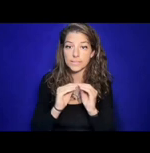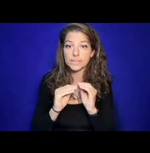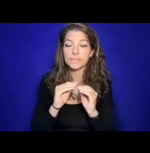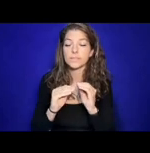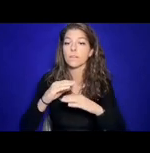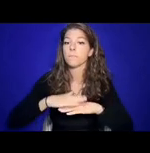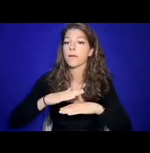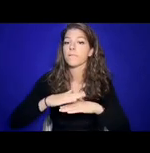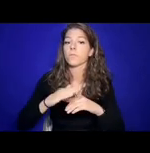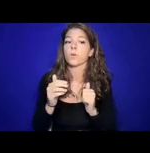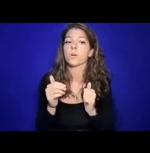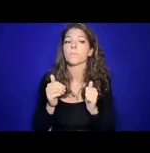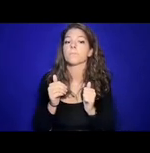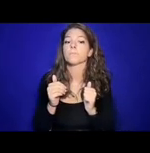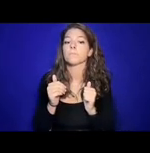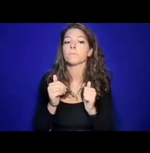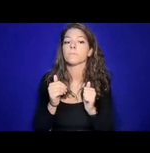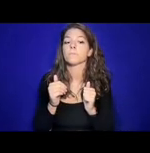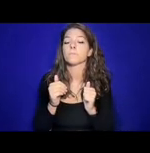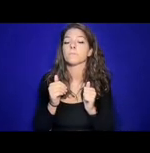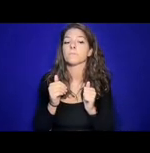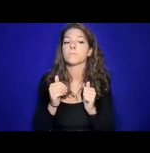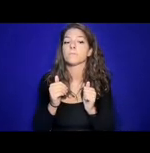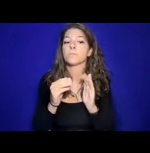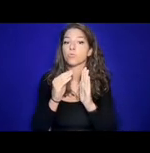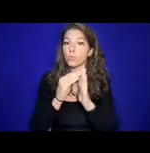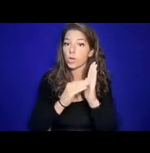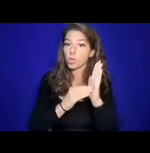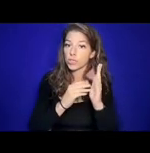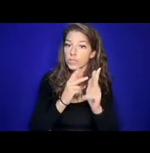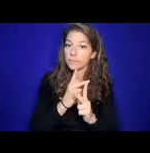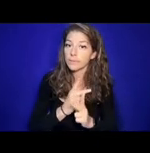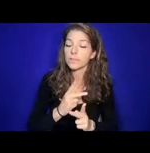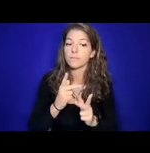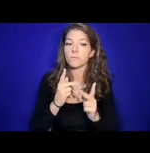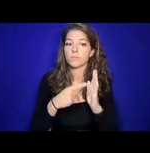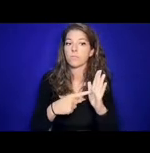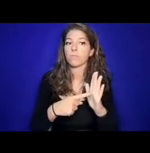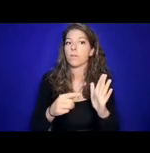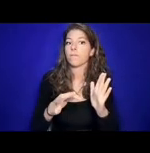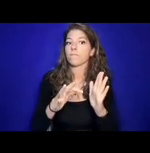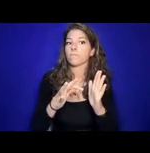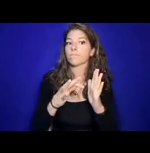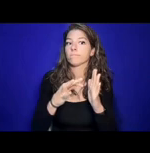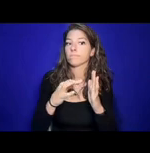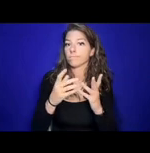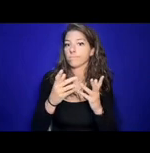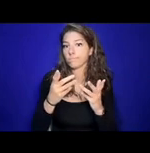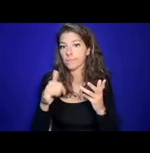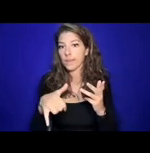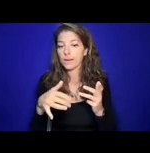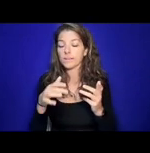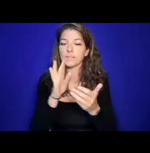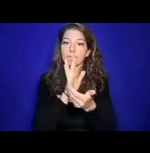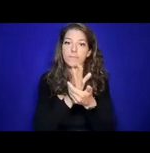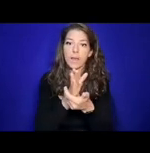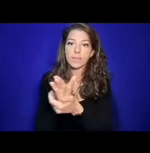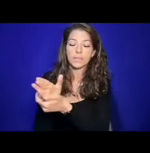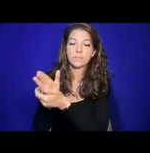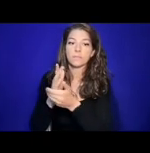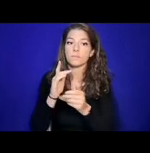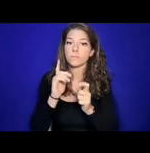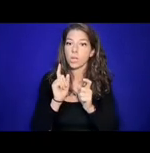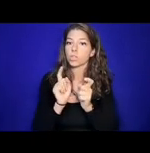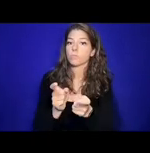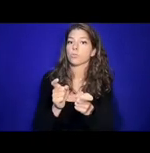the platform. They do the record keeping. So an example of record keeping could be filing the contribution